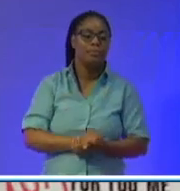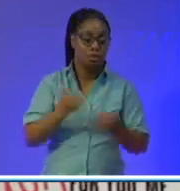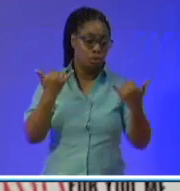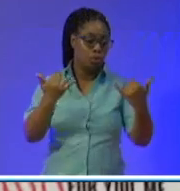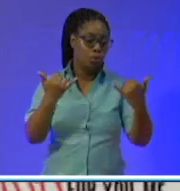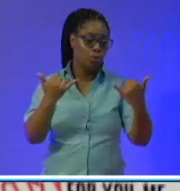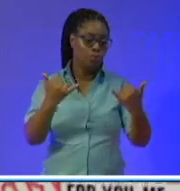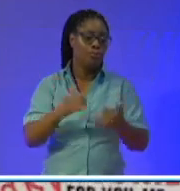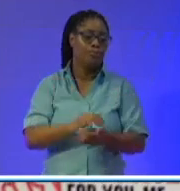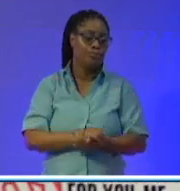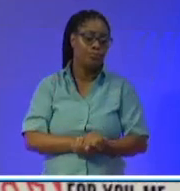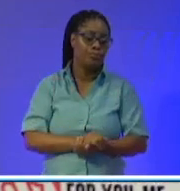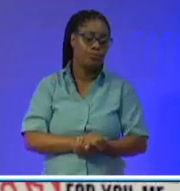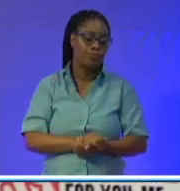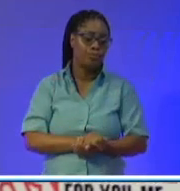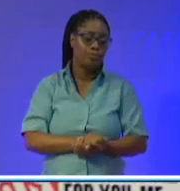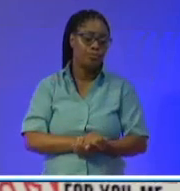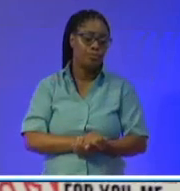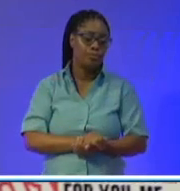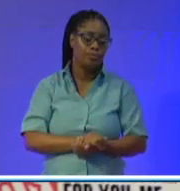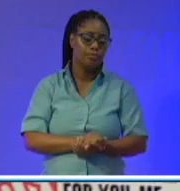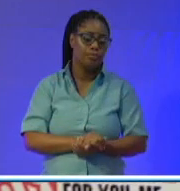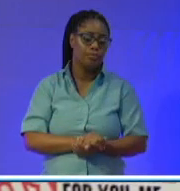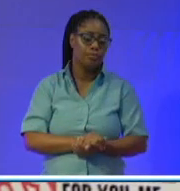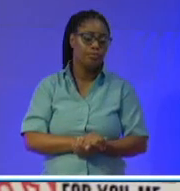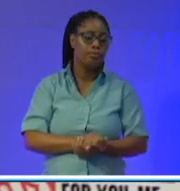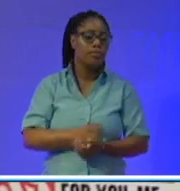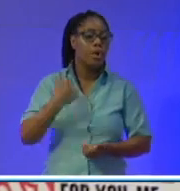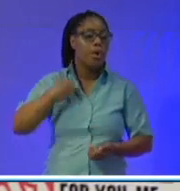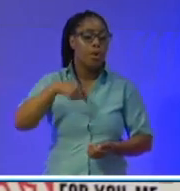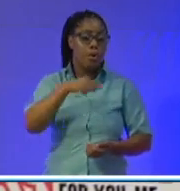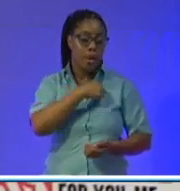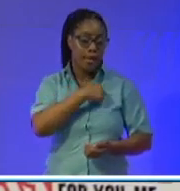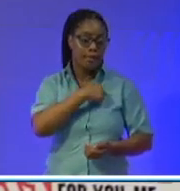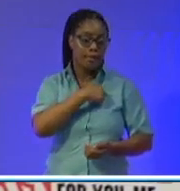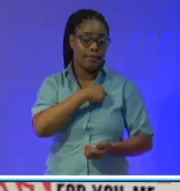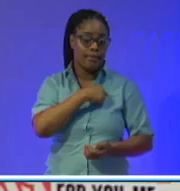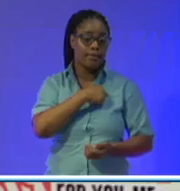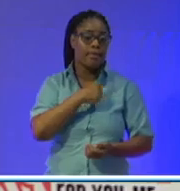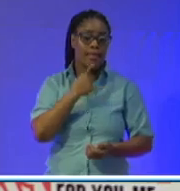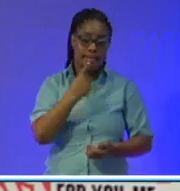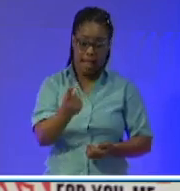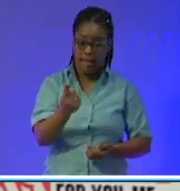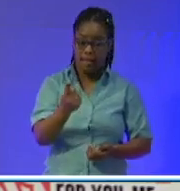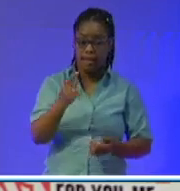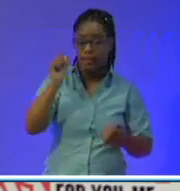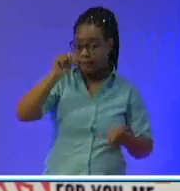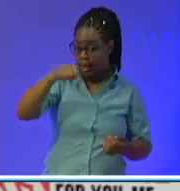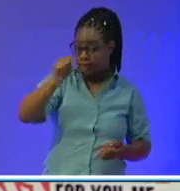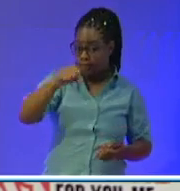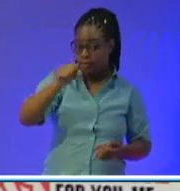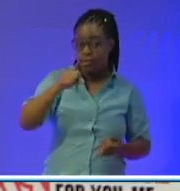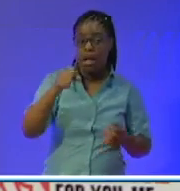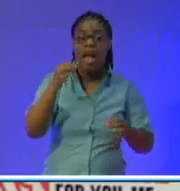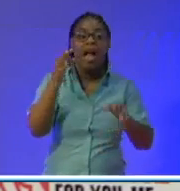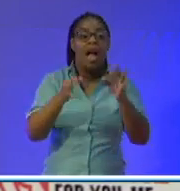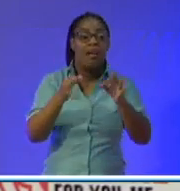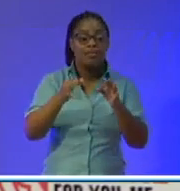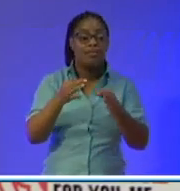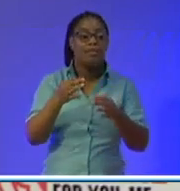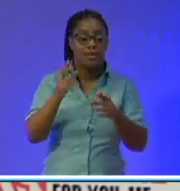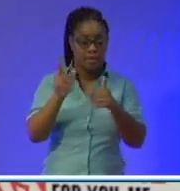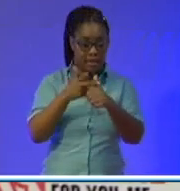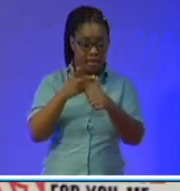doing now, which is the additional primary dose, whether it's a third dose if you got a two-dose